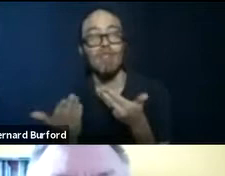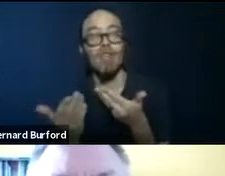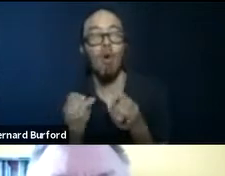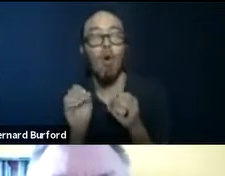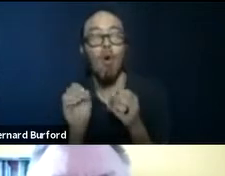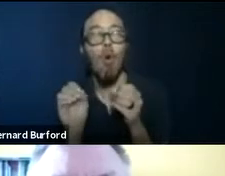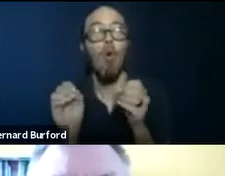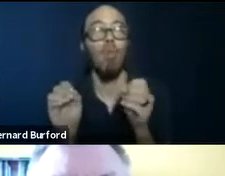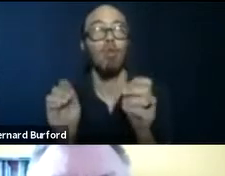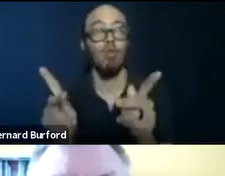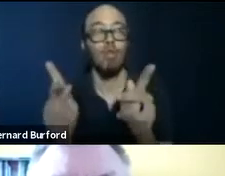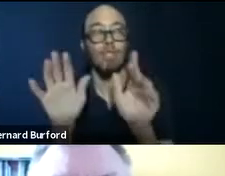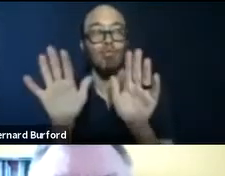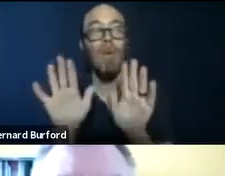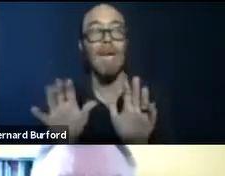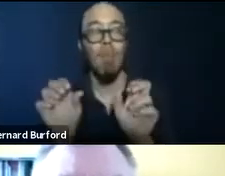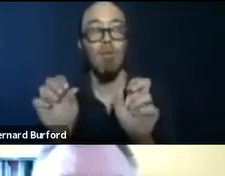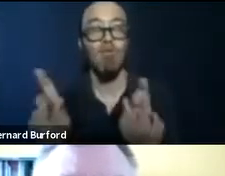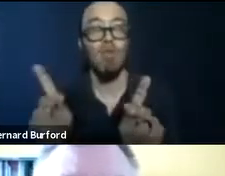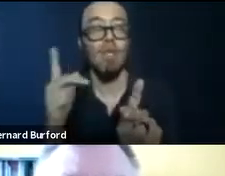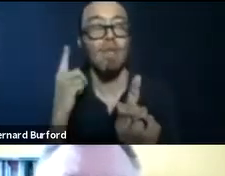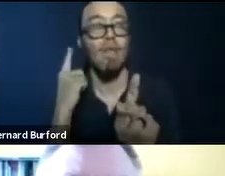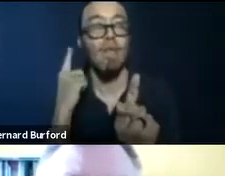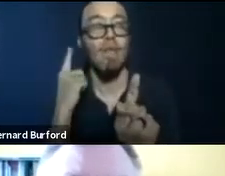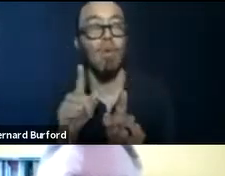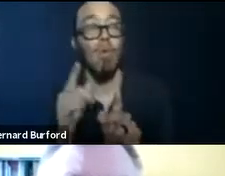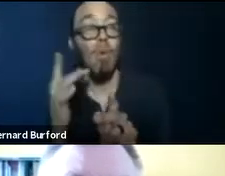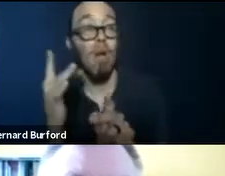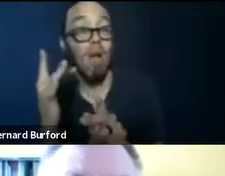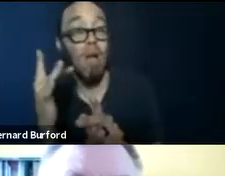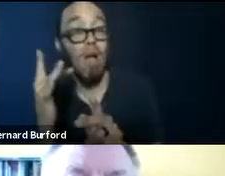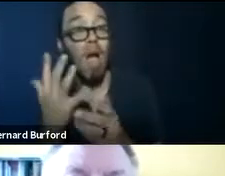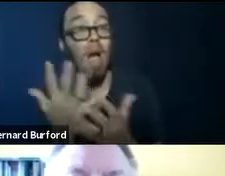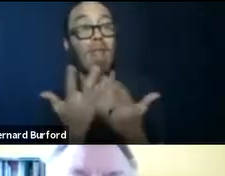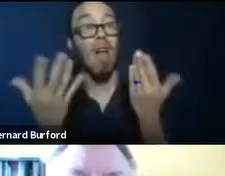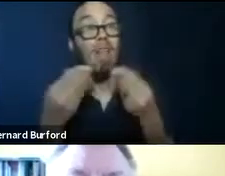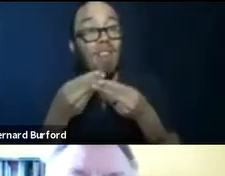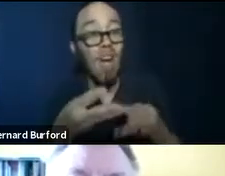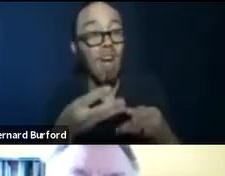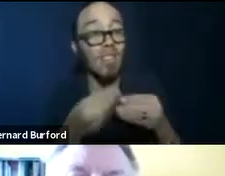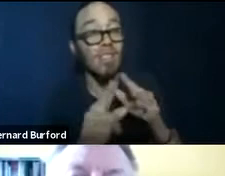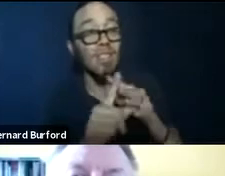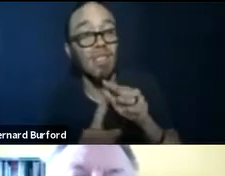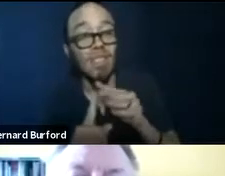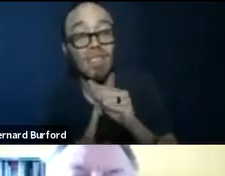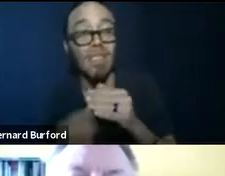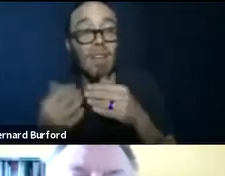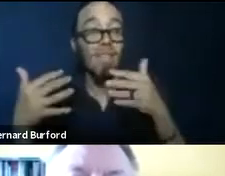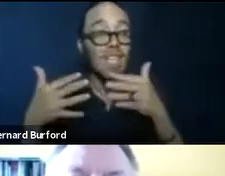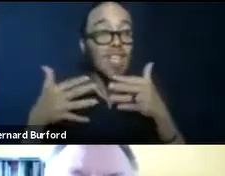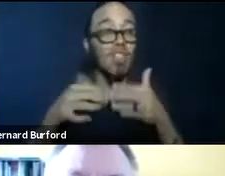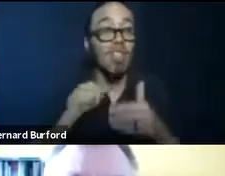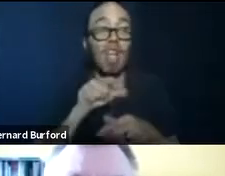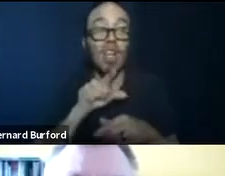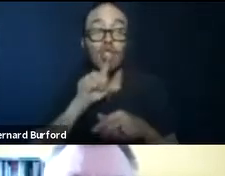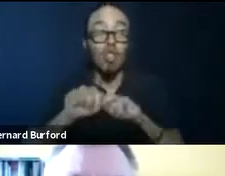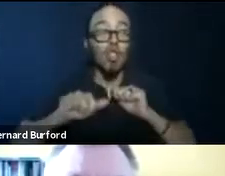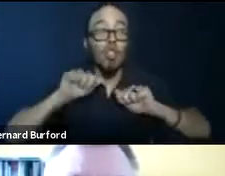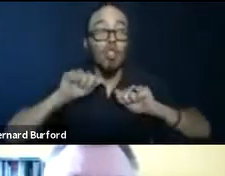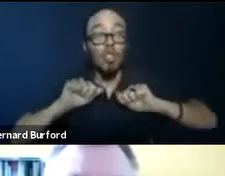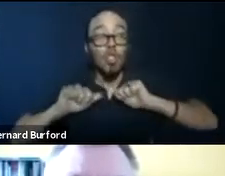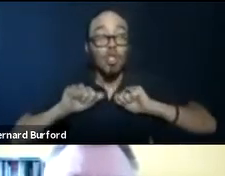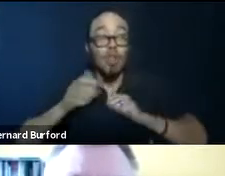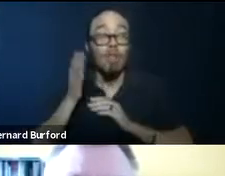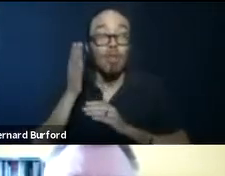opportunities. Of course, among all the losses, the fears, and uncertain future for so many